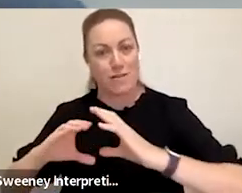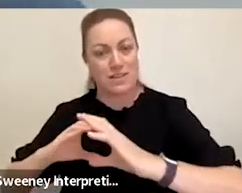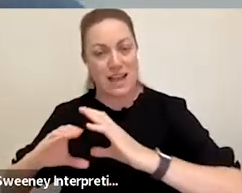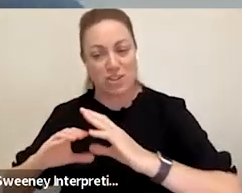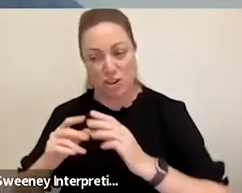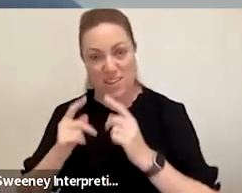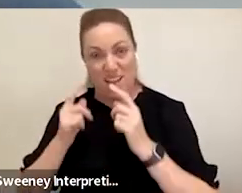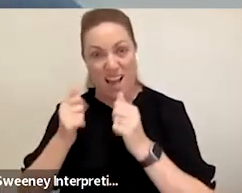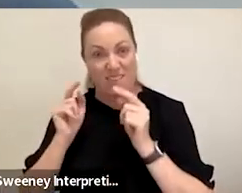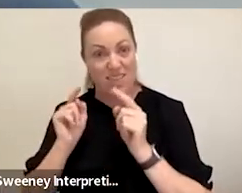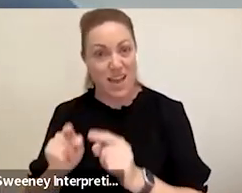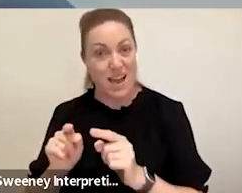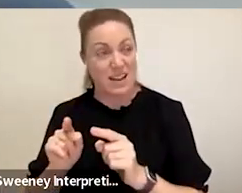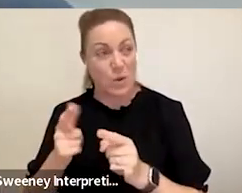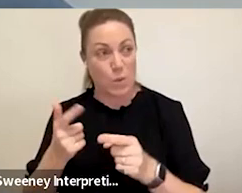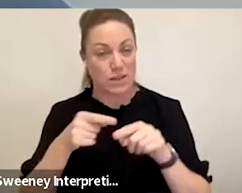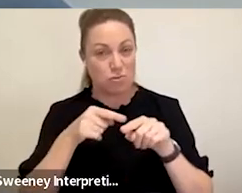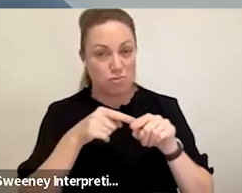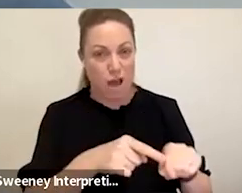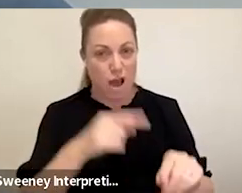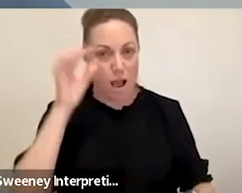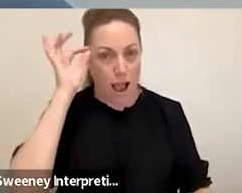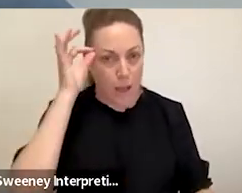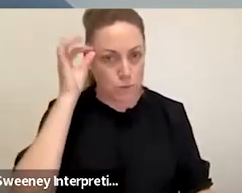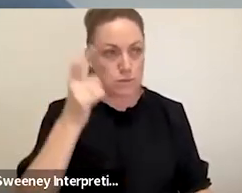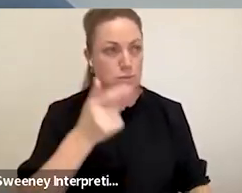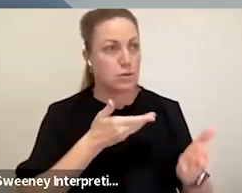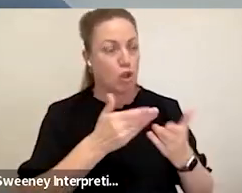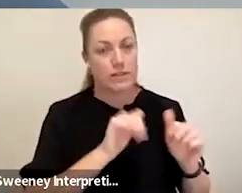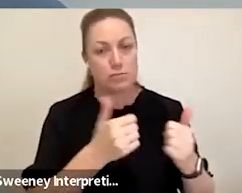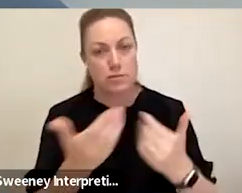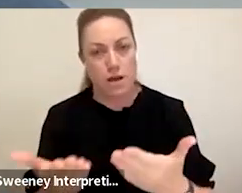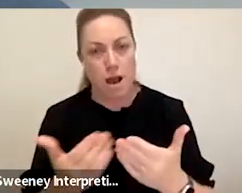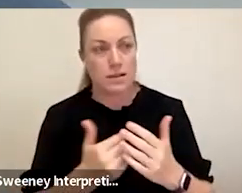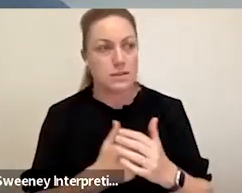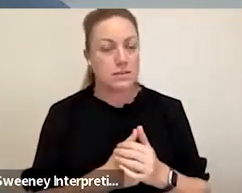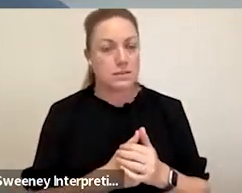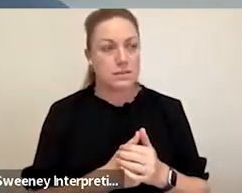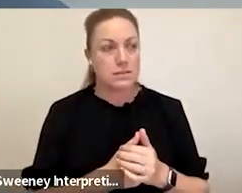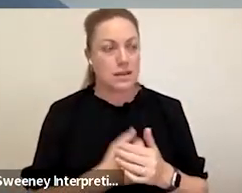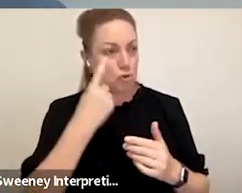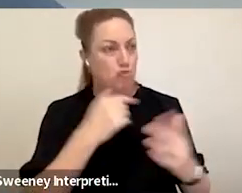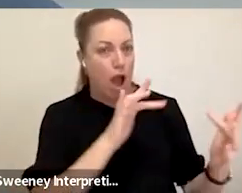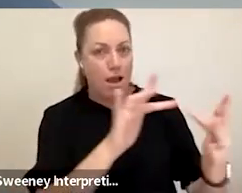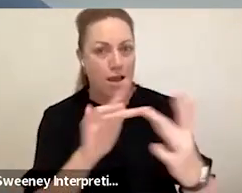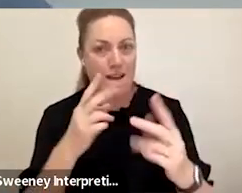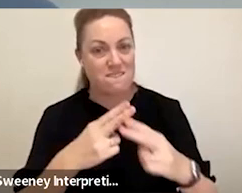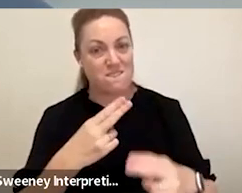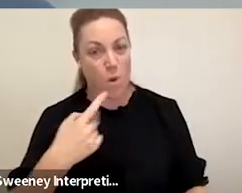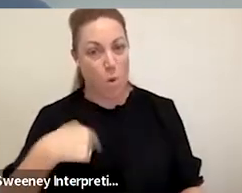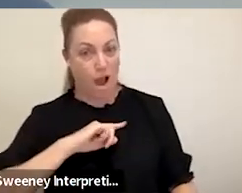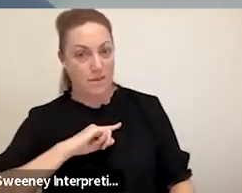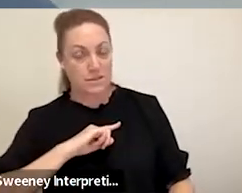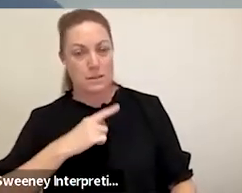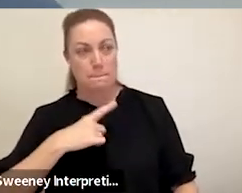that, we were really reliant on council and service providers, I think, to start creating a few more connections for us, where we were sort of struggling to